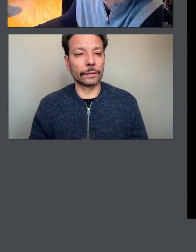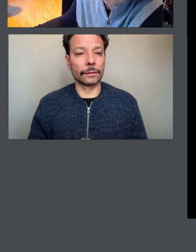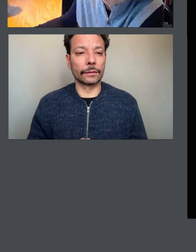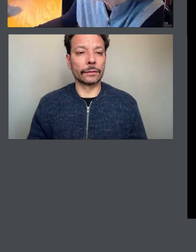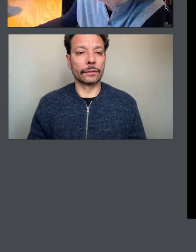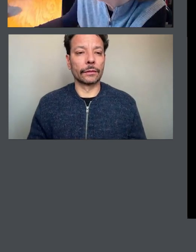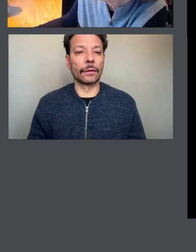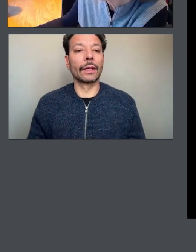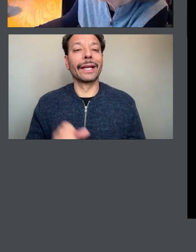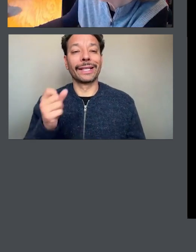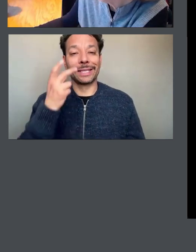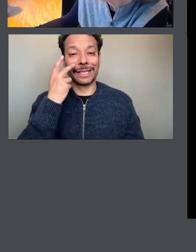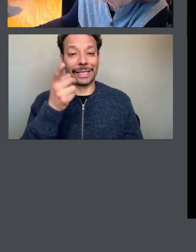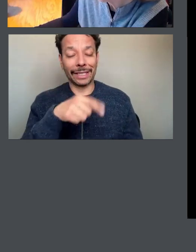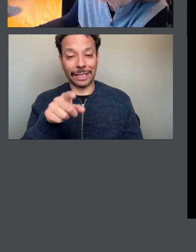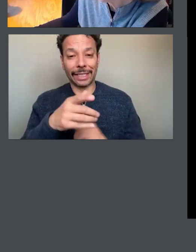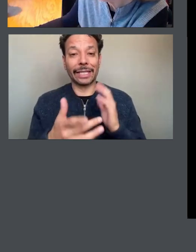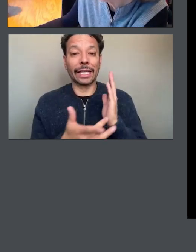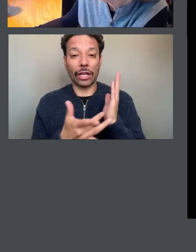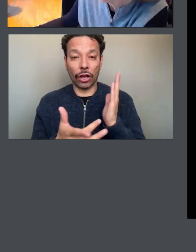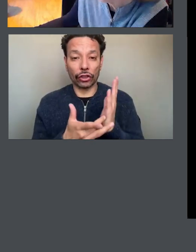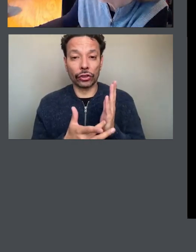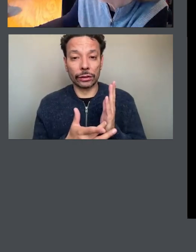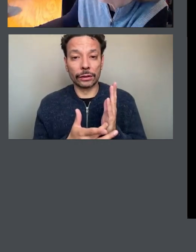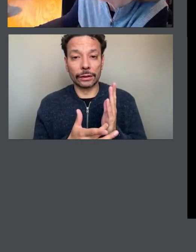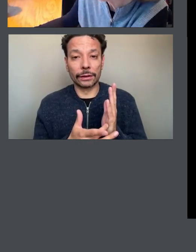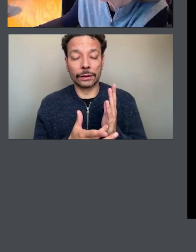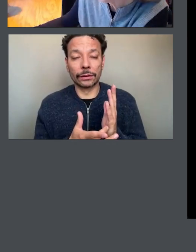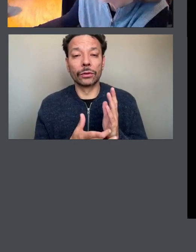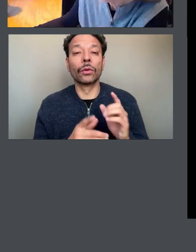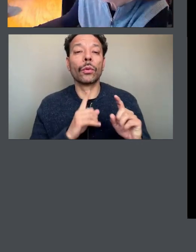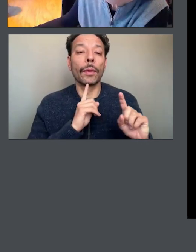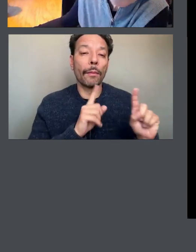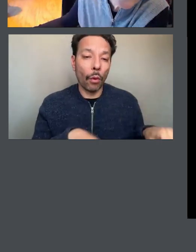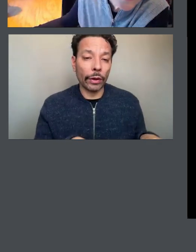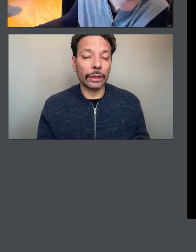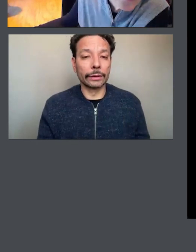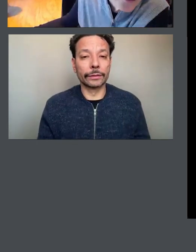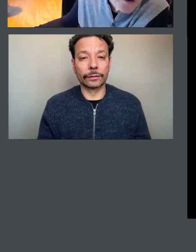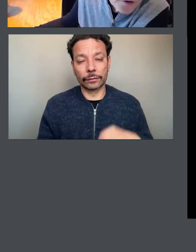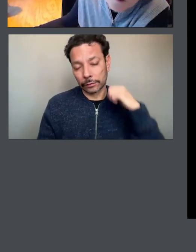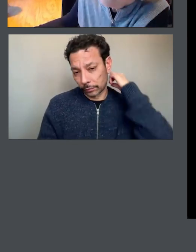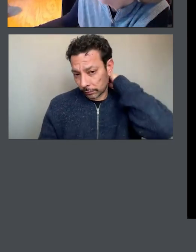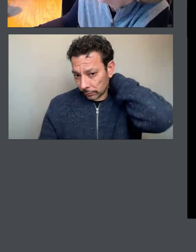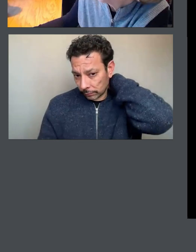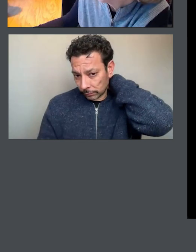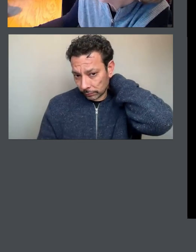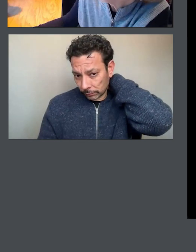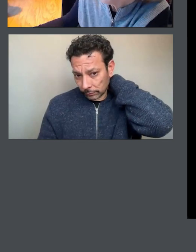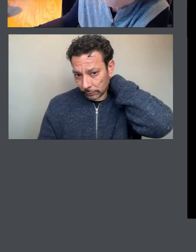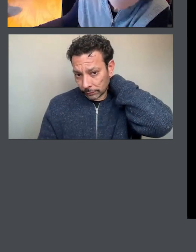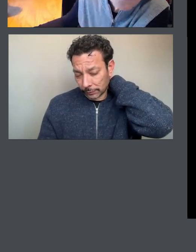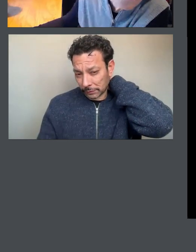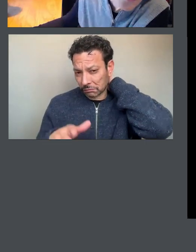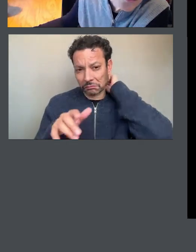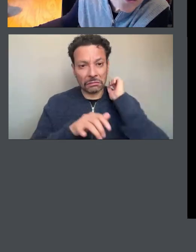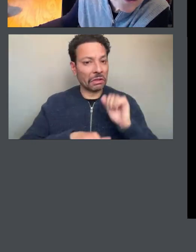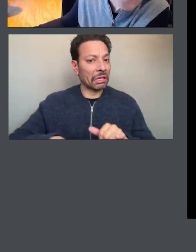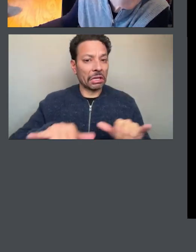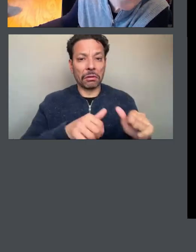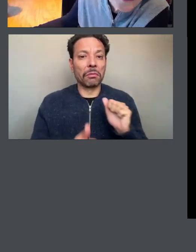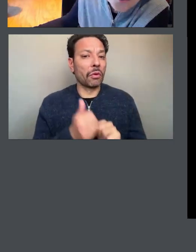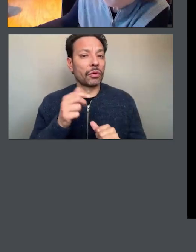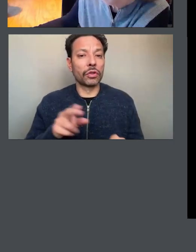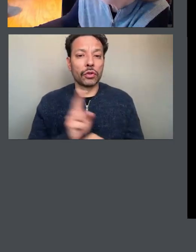And you can see here the technologies that were reported. So just a standard hearing aid. Most of them used